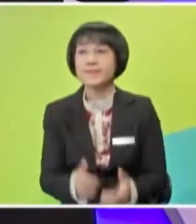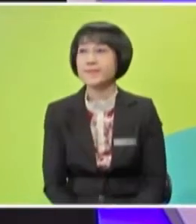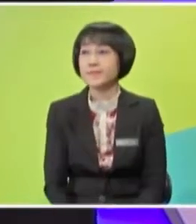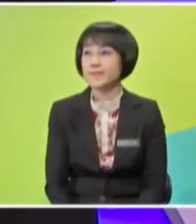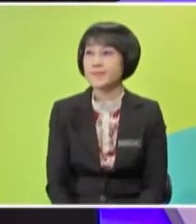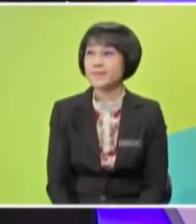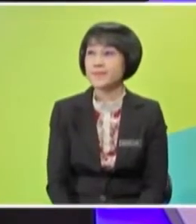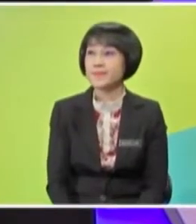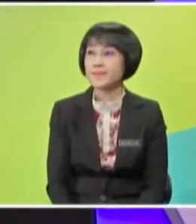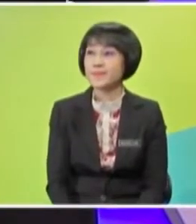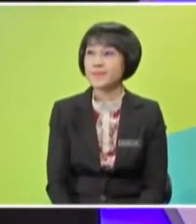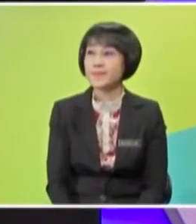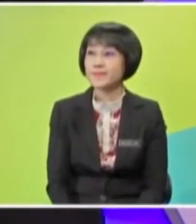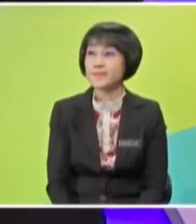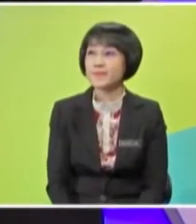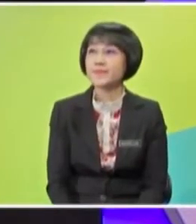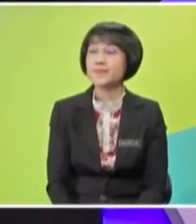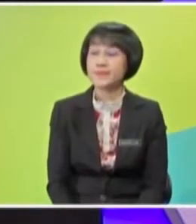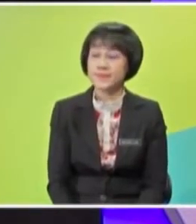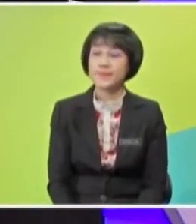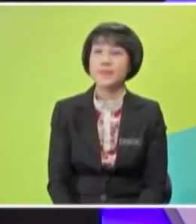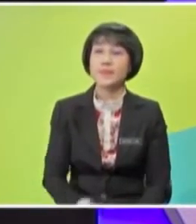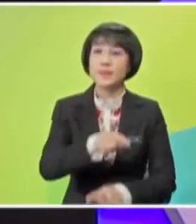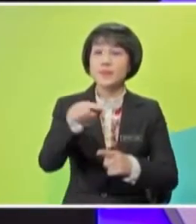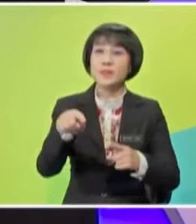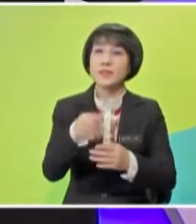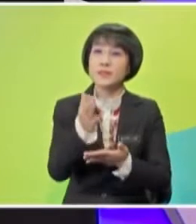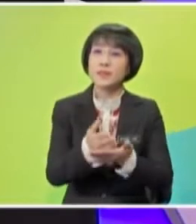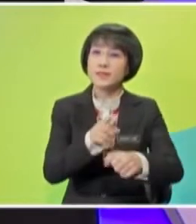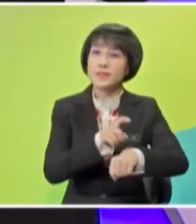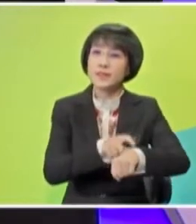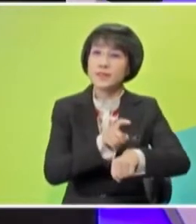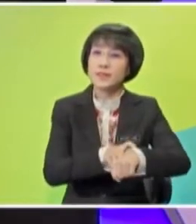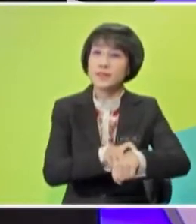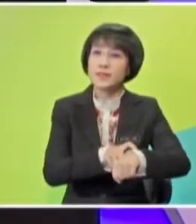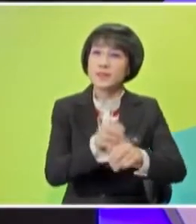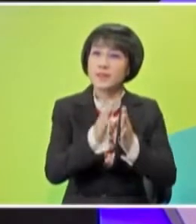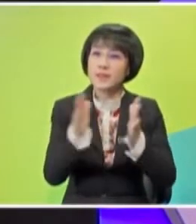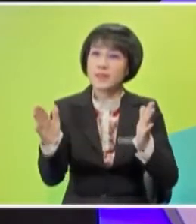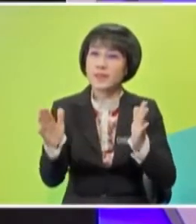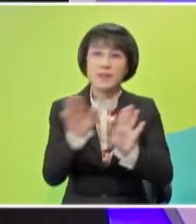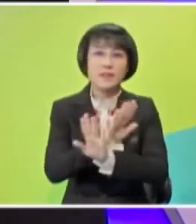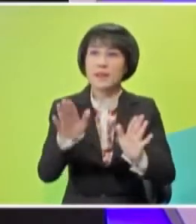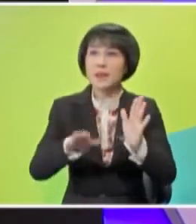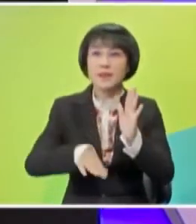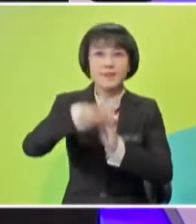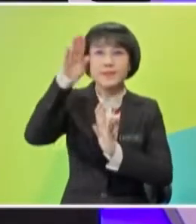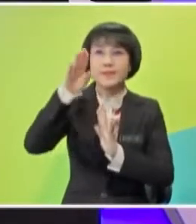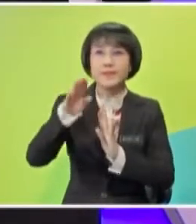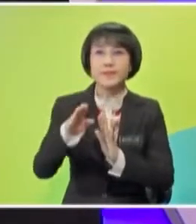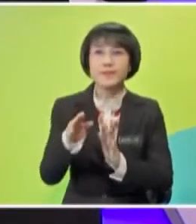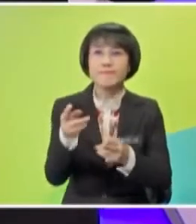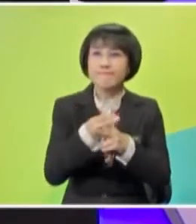during maybe a certain examination or a certain task that you need to face, you don't have much time. So you need to act